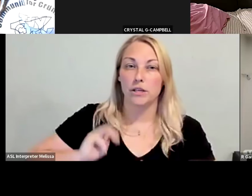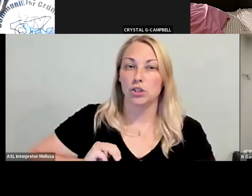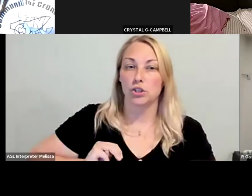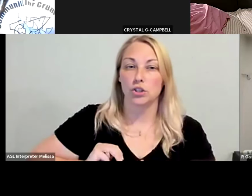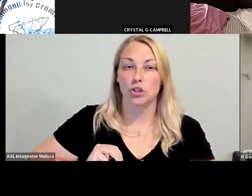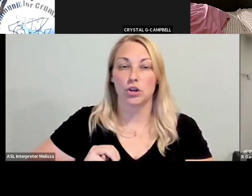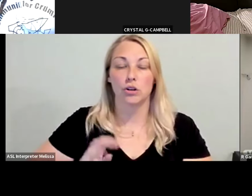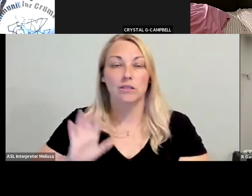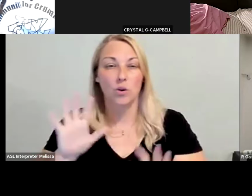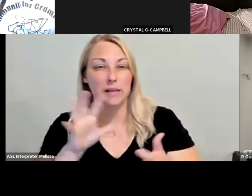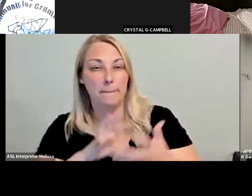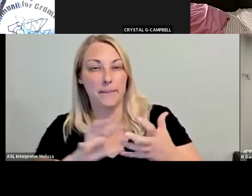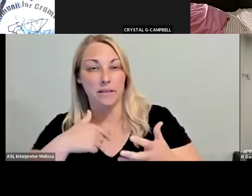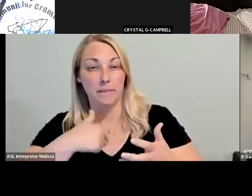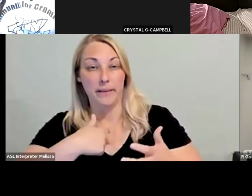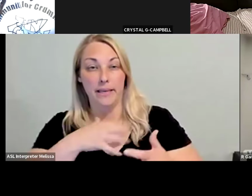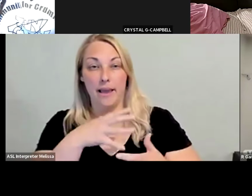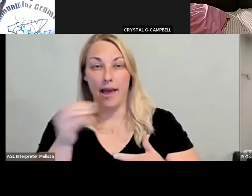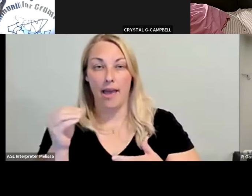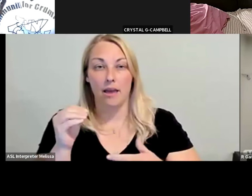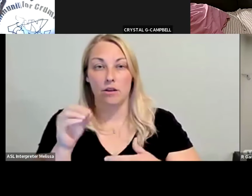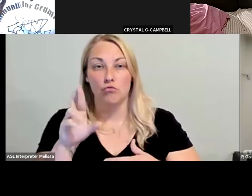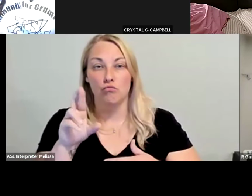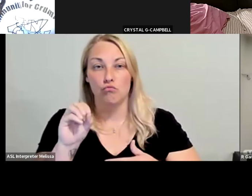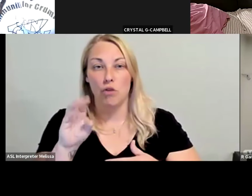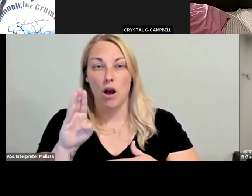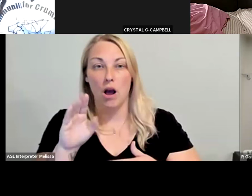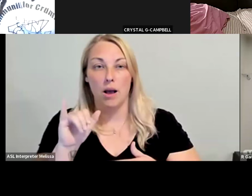It's a mix of myself and Commissioner Roblin.